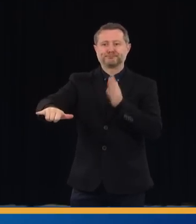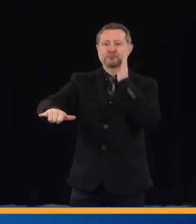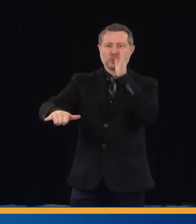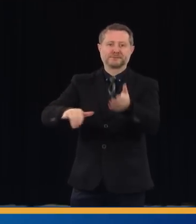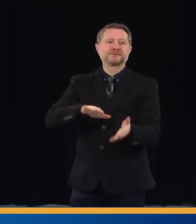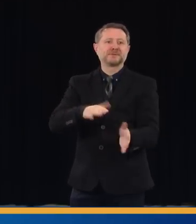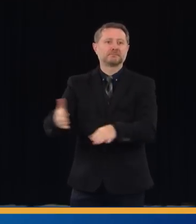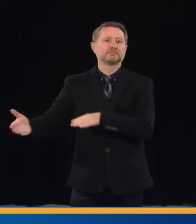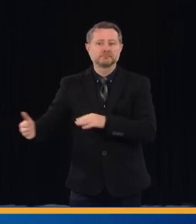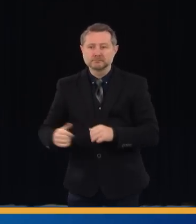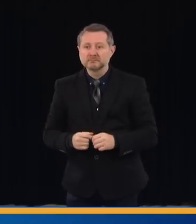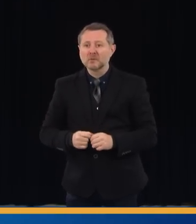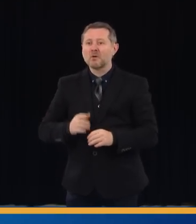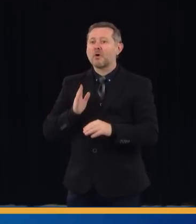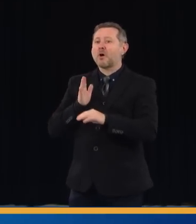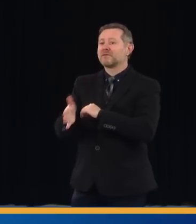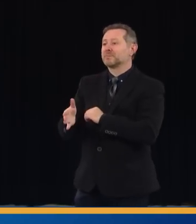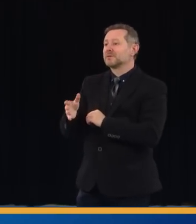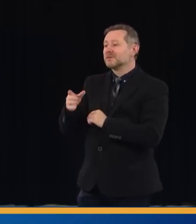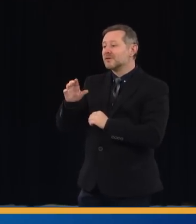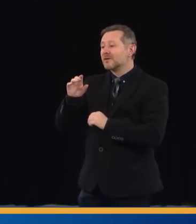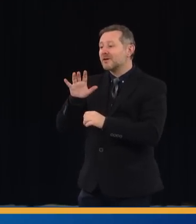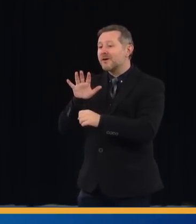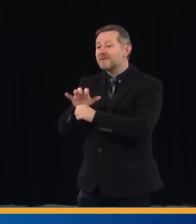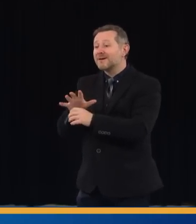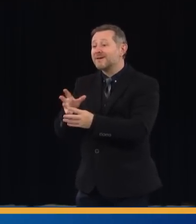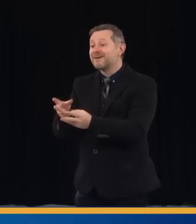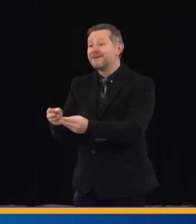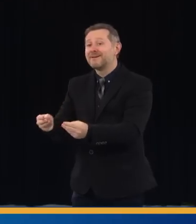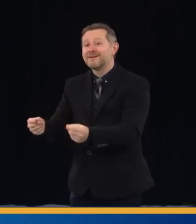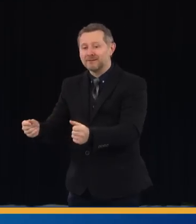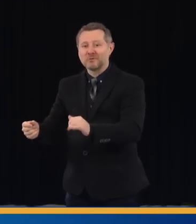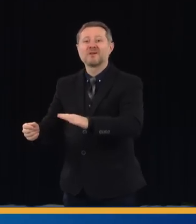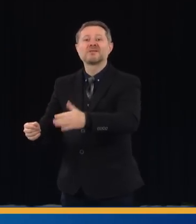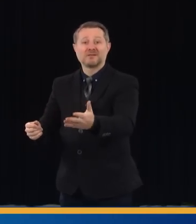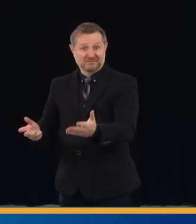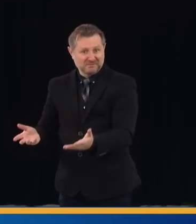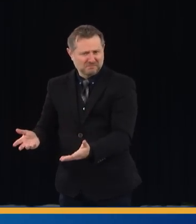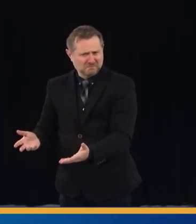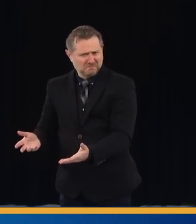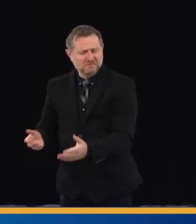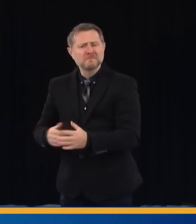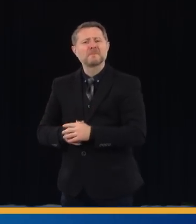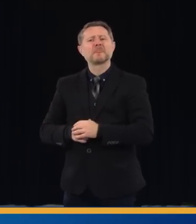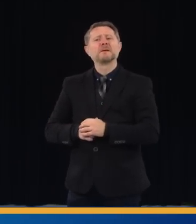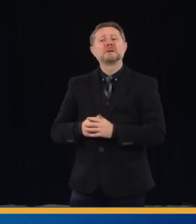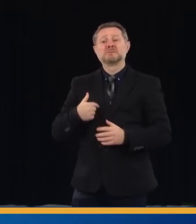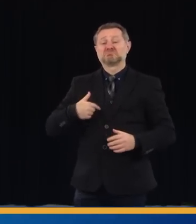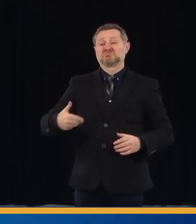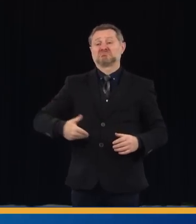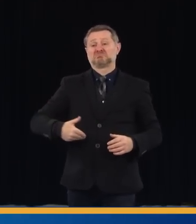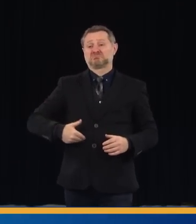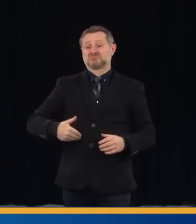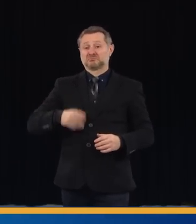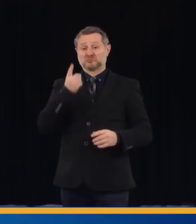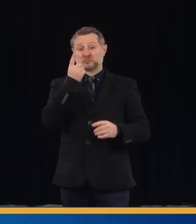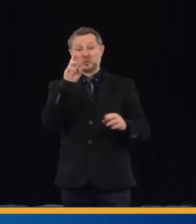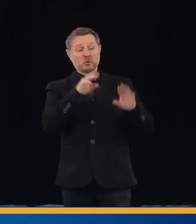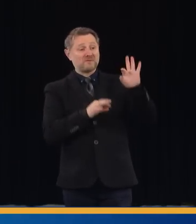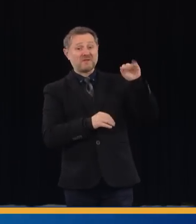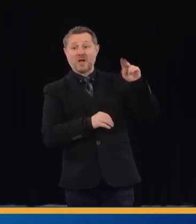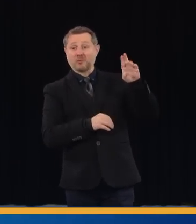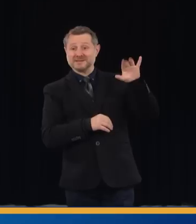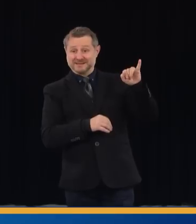runs its course. My guess is, so when Dr. Fauci says 100,000, there are models out